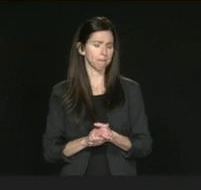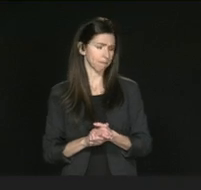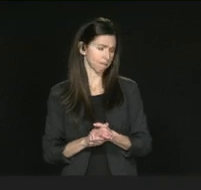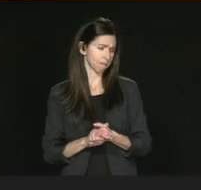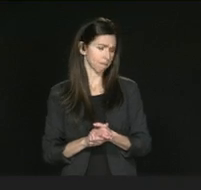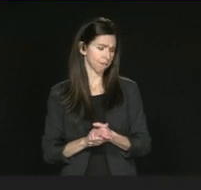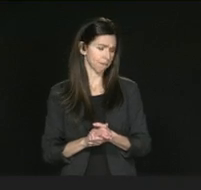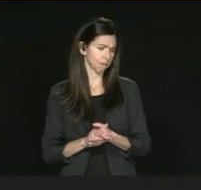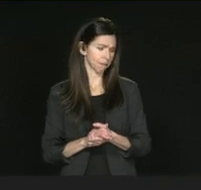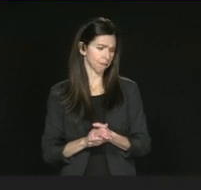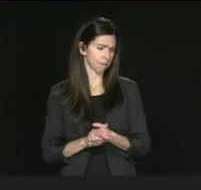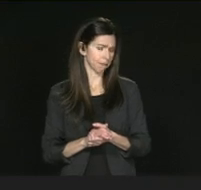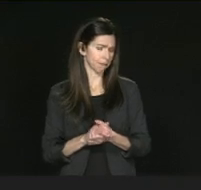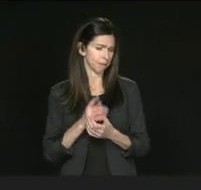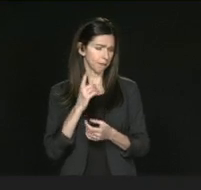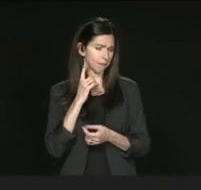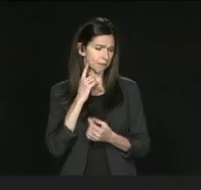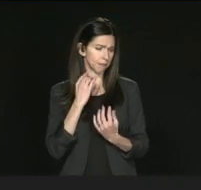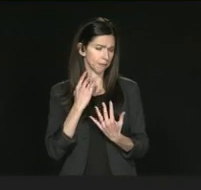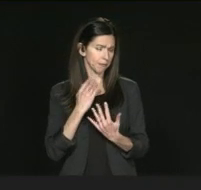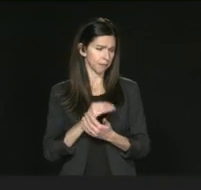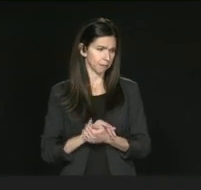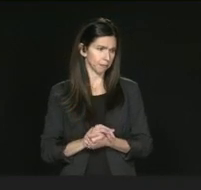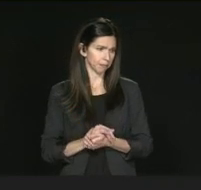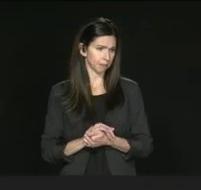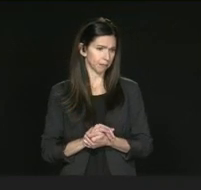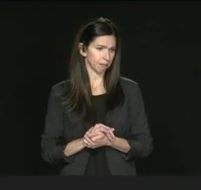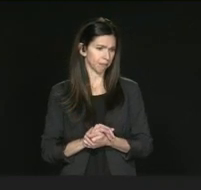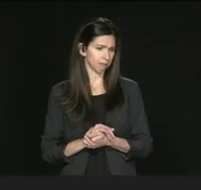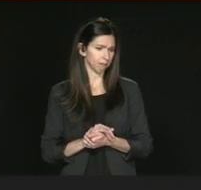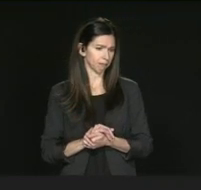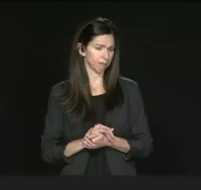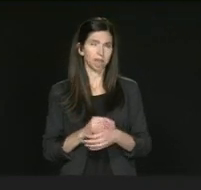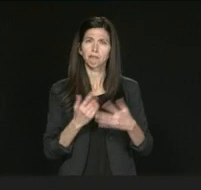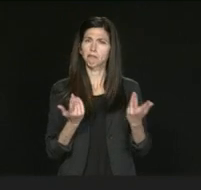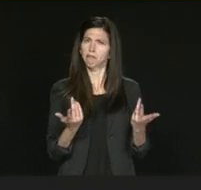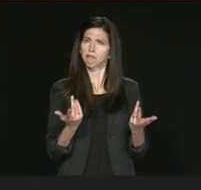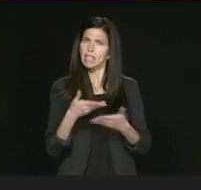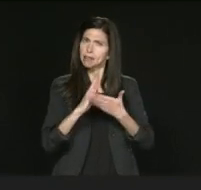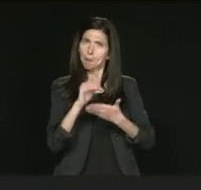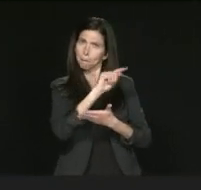the progression of this pandemic. Do you agree with that statement here in Canada?